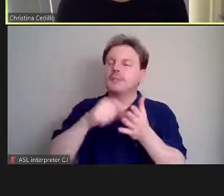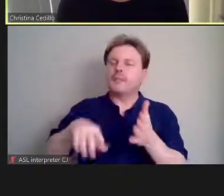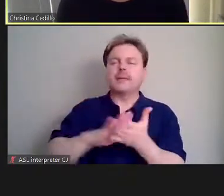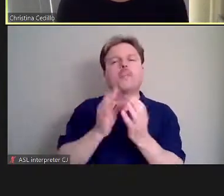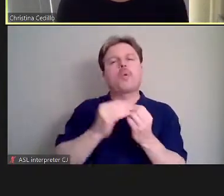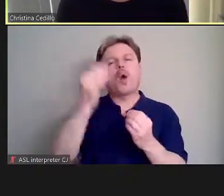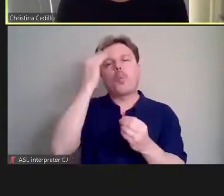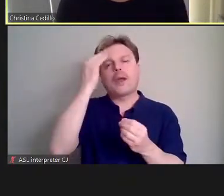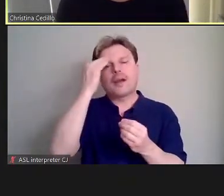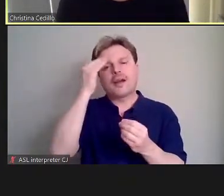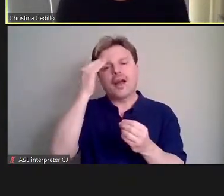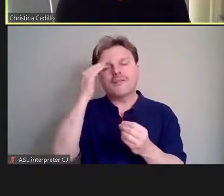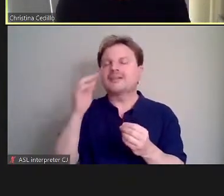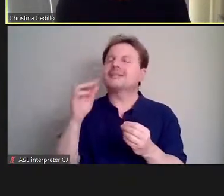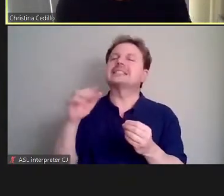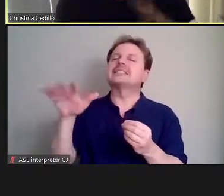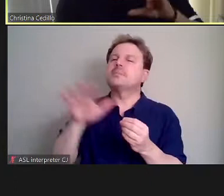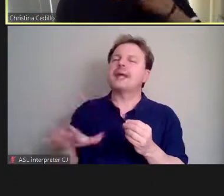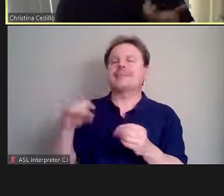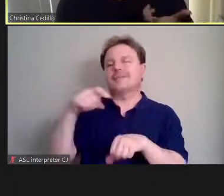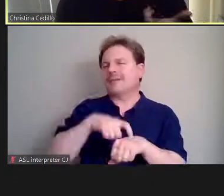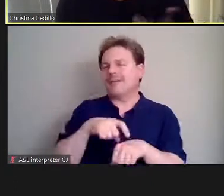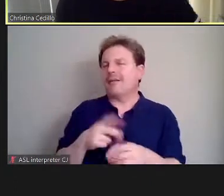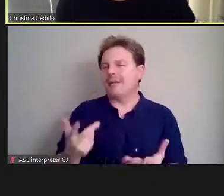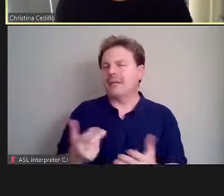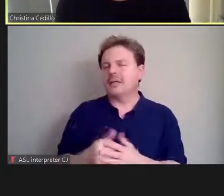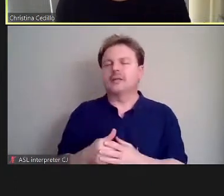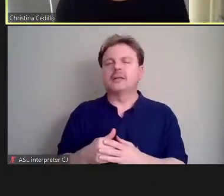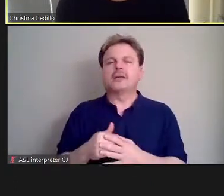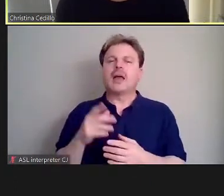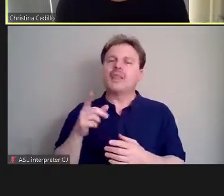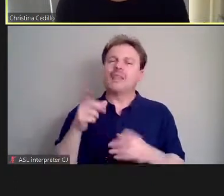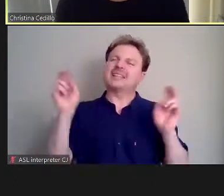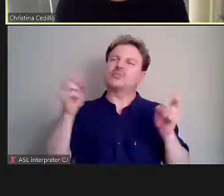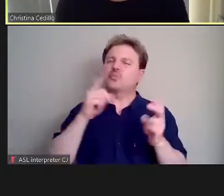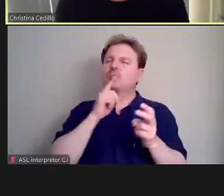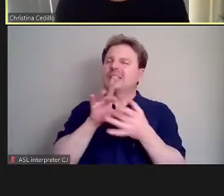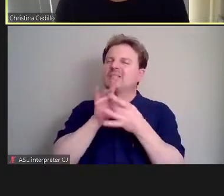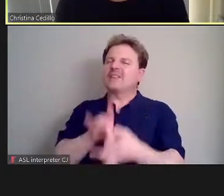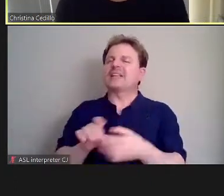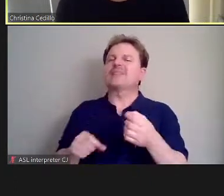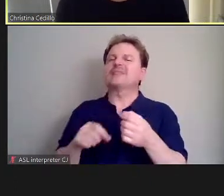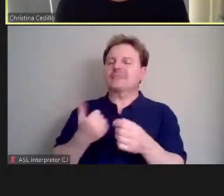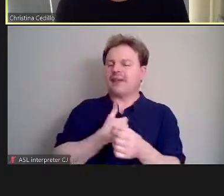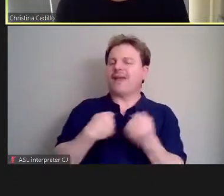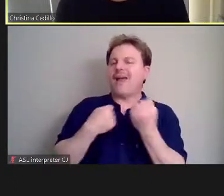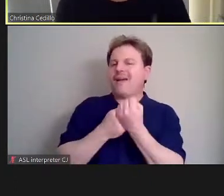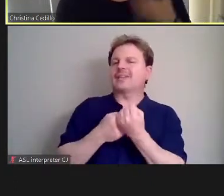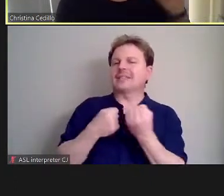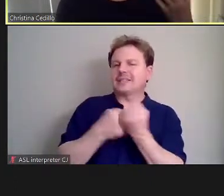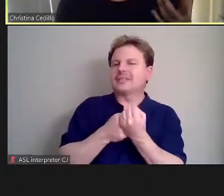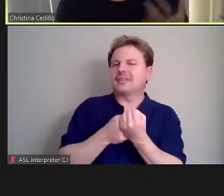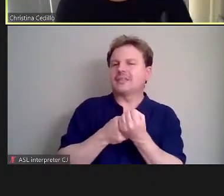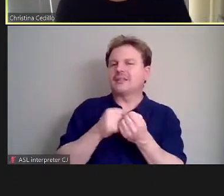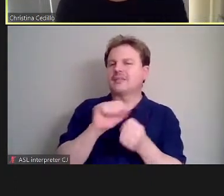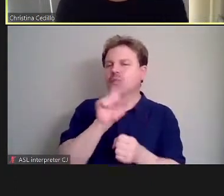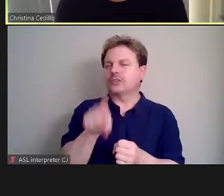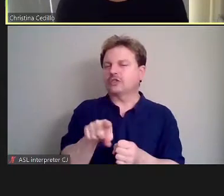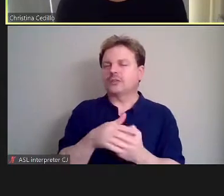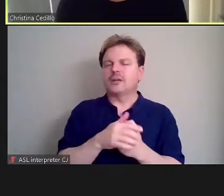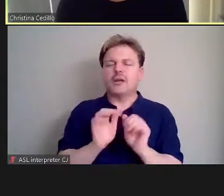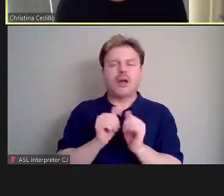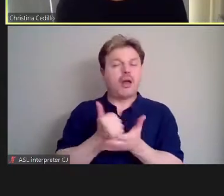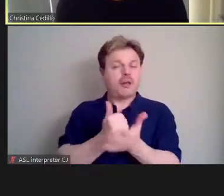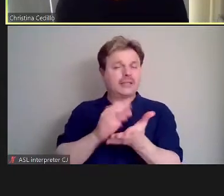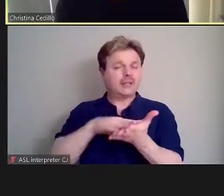and time of, and this is more of an advocacy, self-advocacy question of helping students